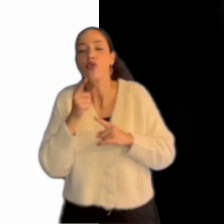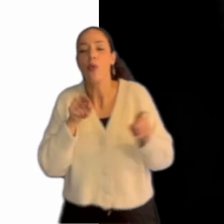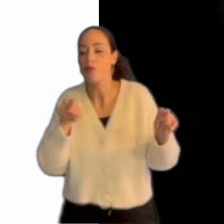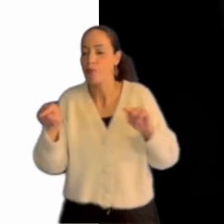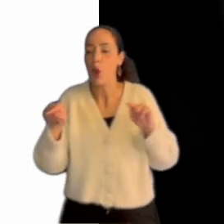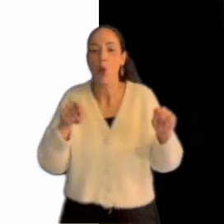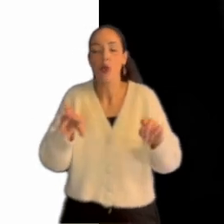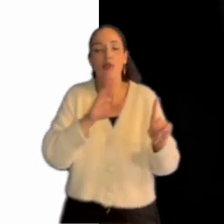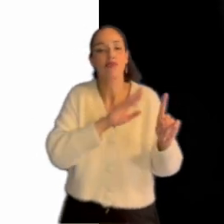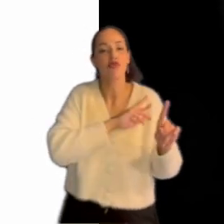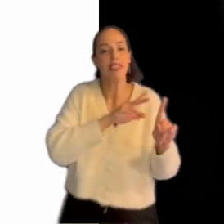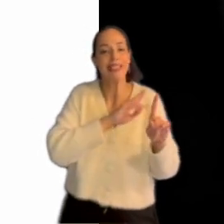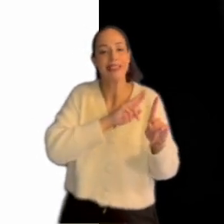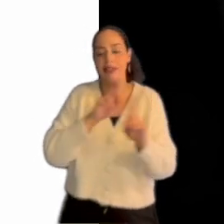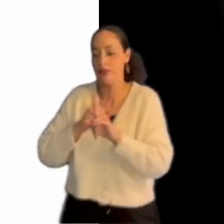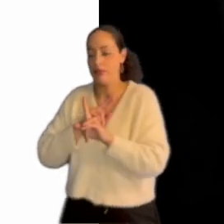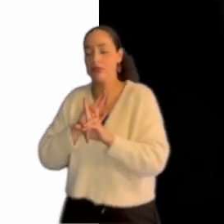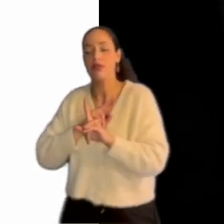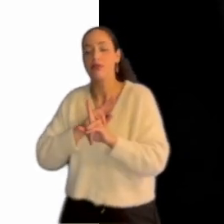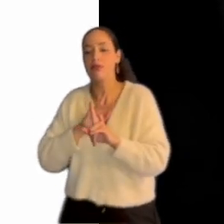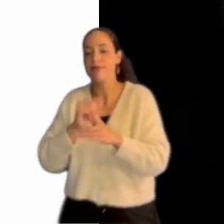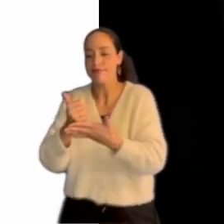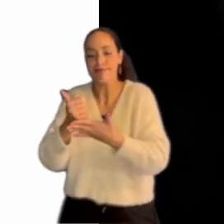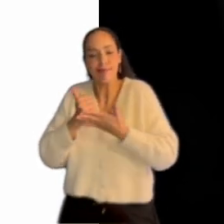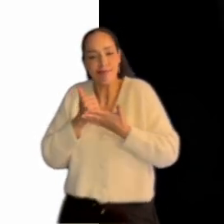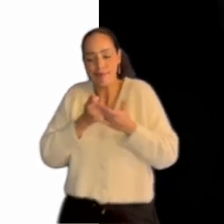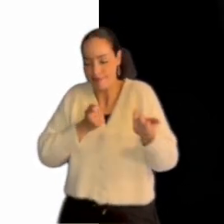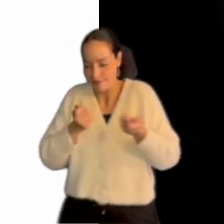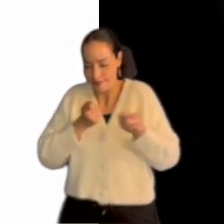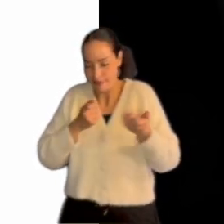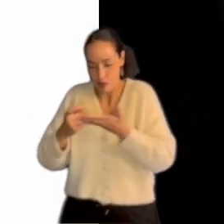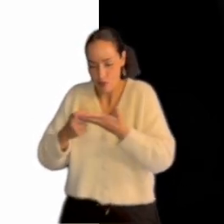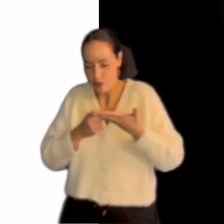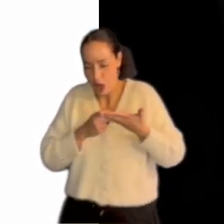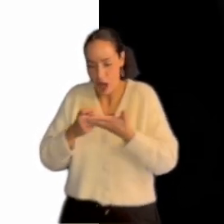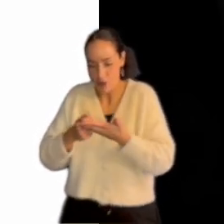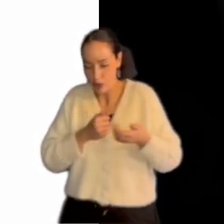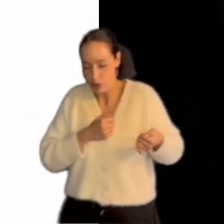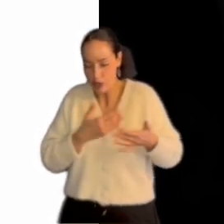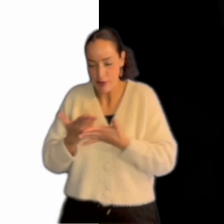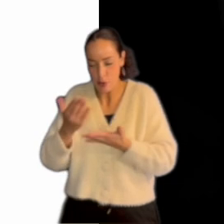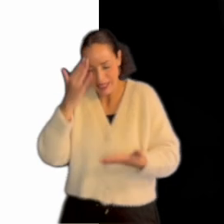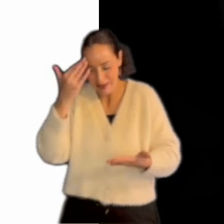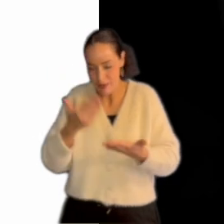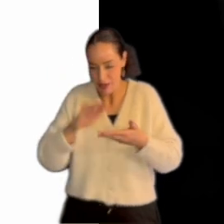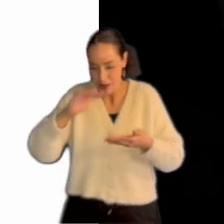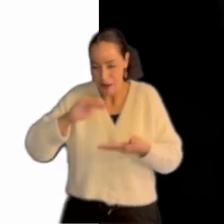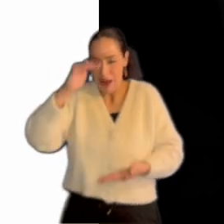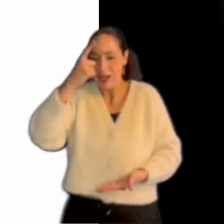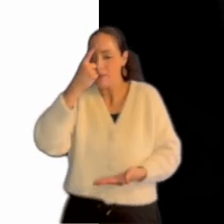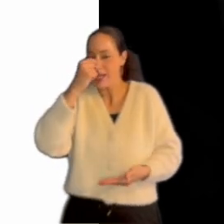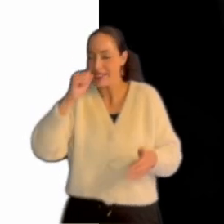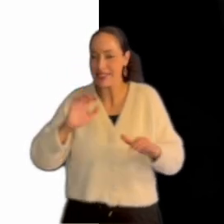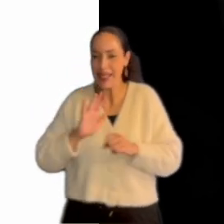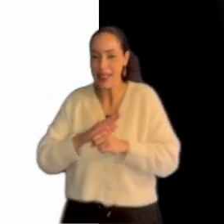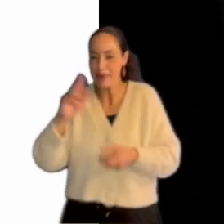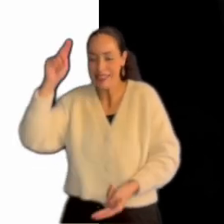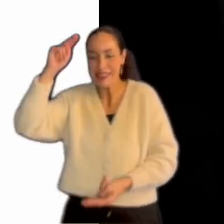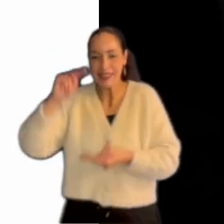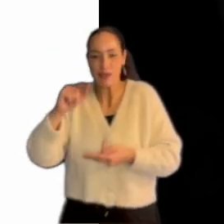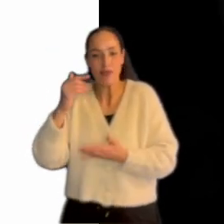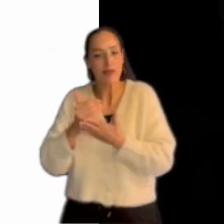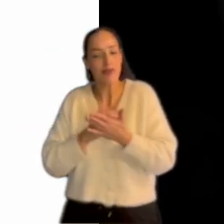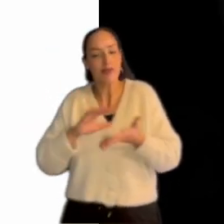example, one charity created a system whereby free sessions of the sense model were provided to clients on their waiting list to ensure their access to immediate